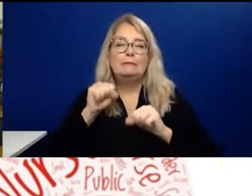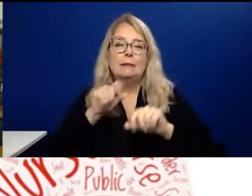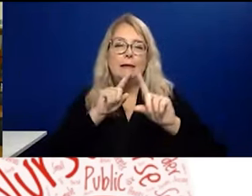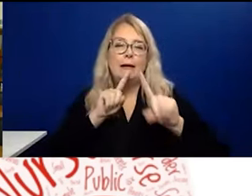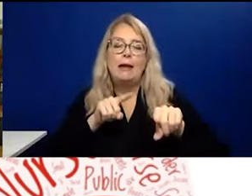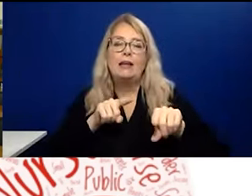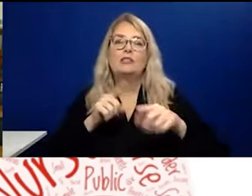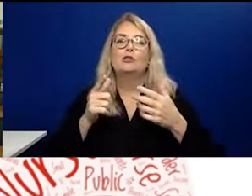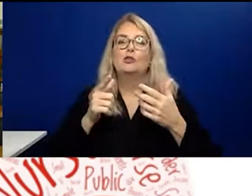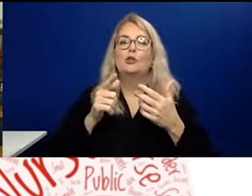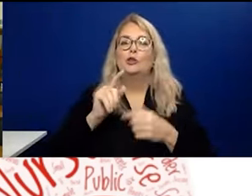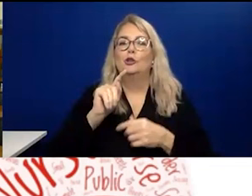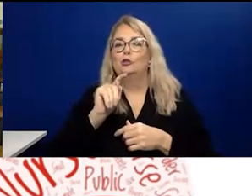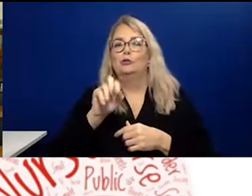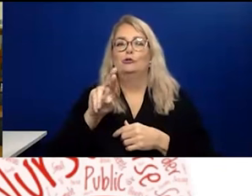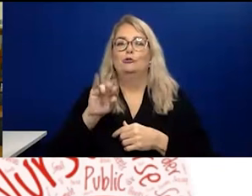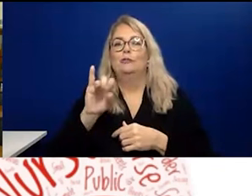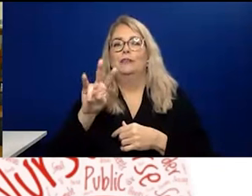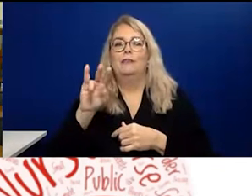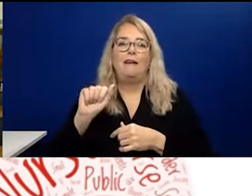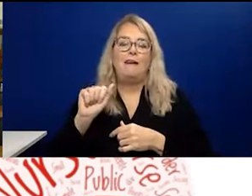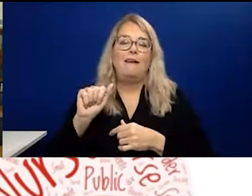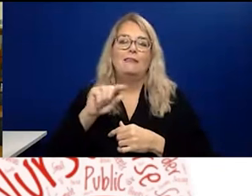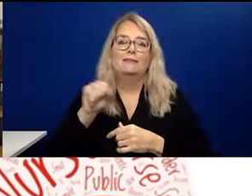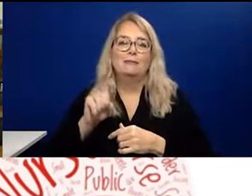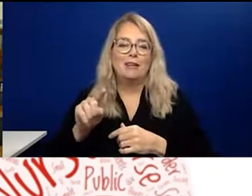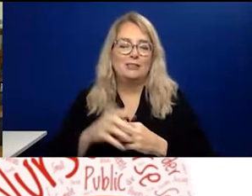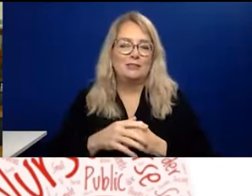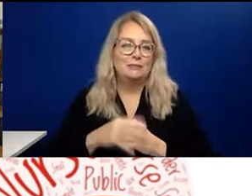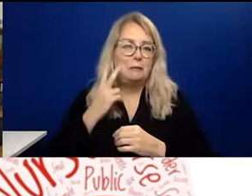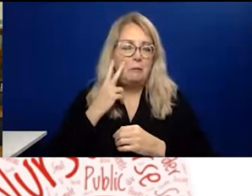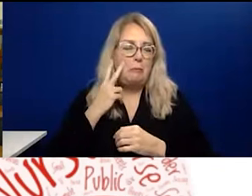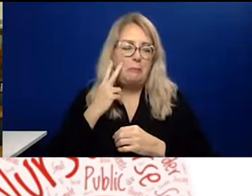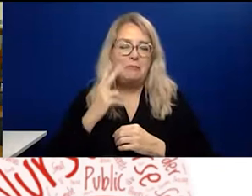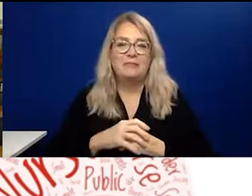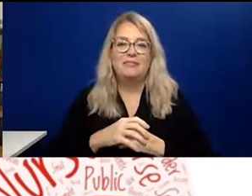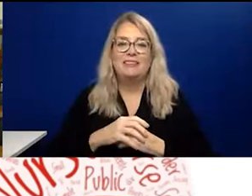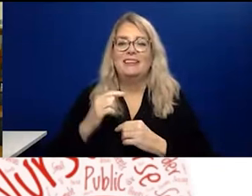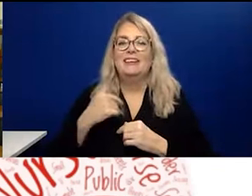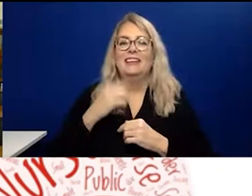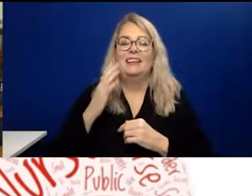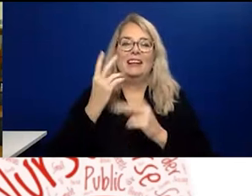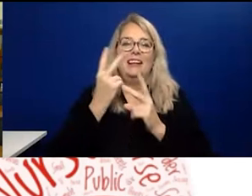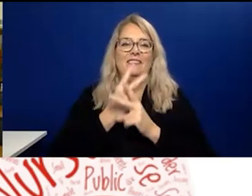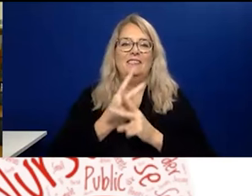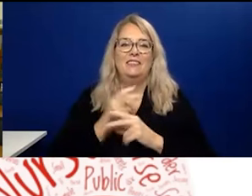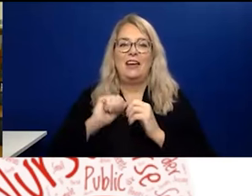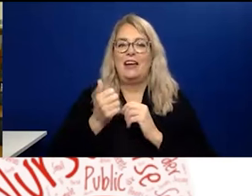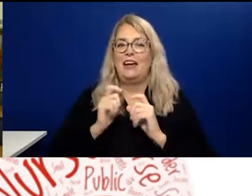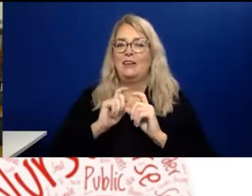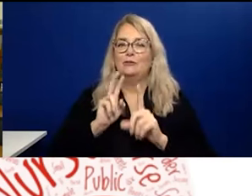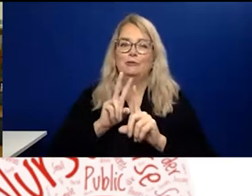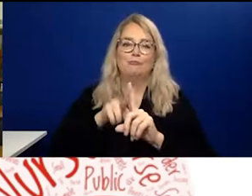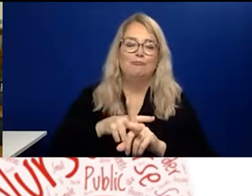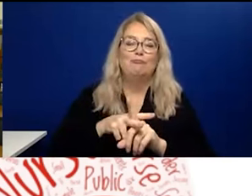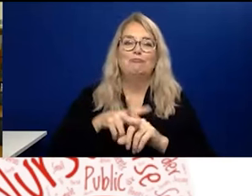into the presentation. And then we'll figure out how to get your little prize to you afterwards. We could